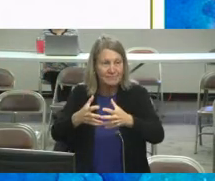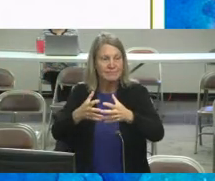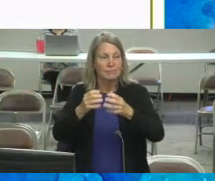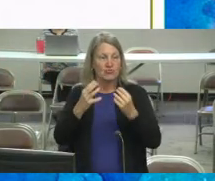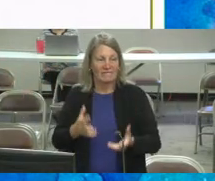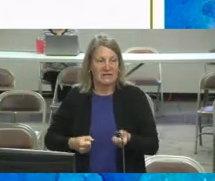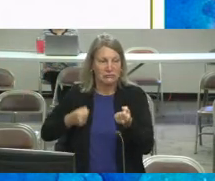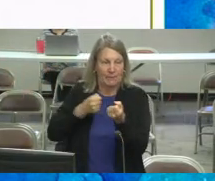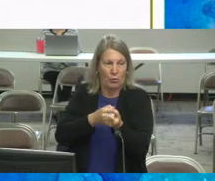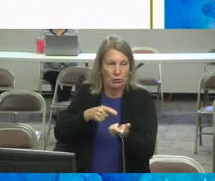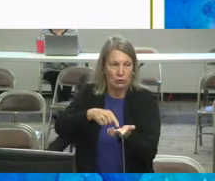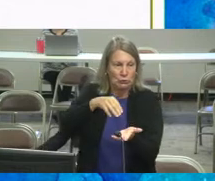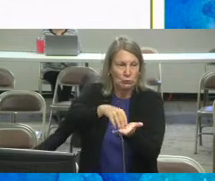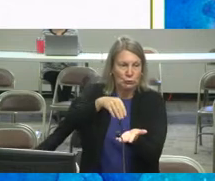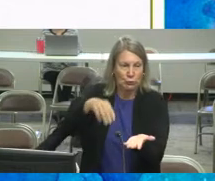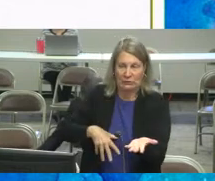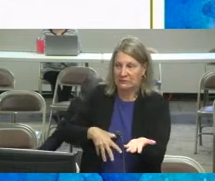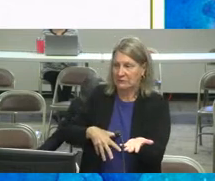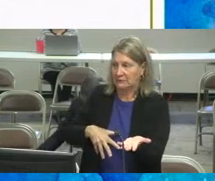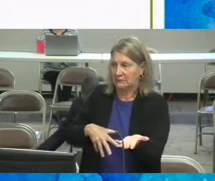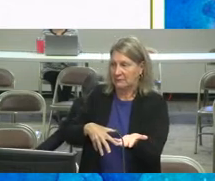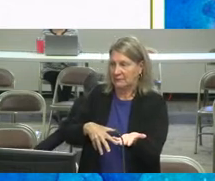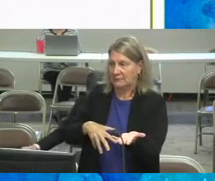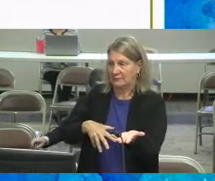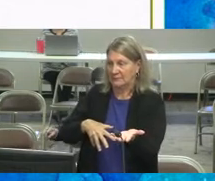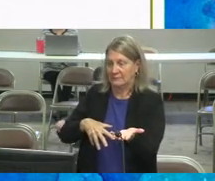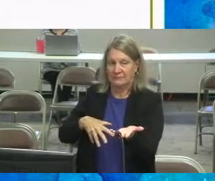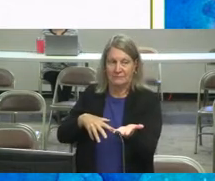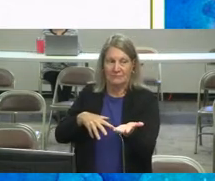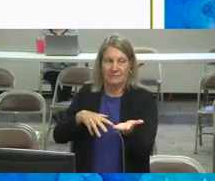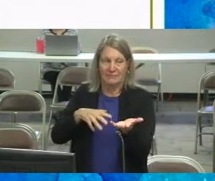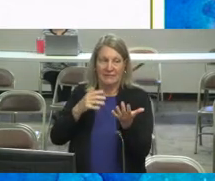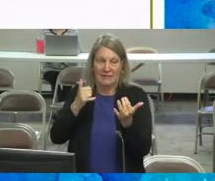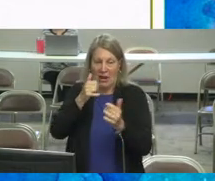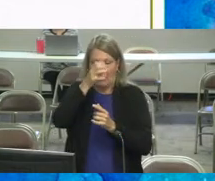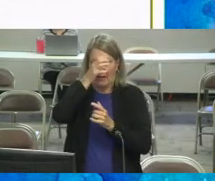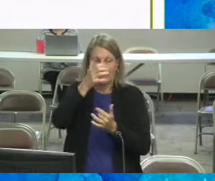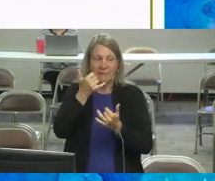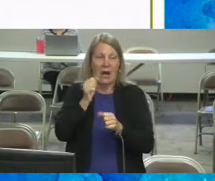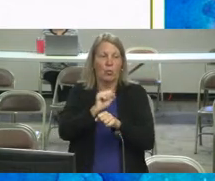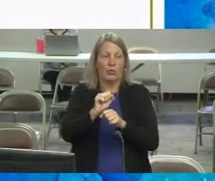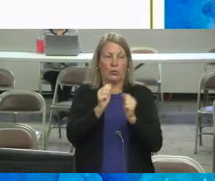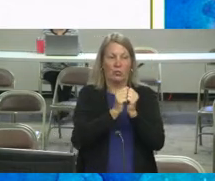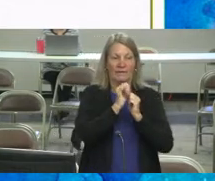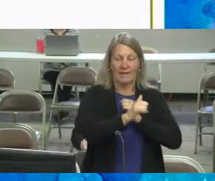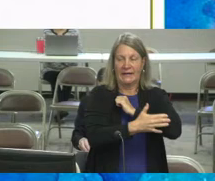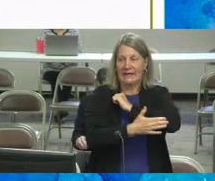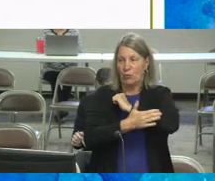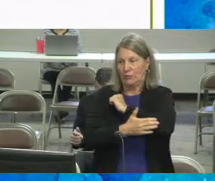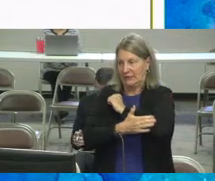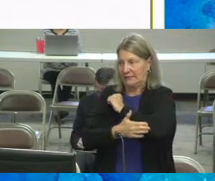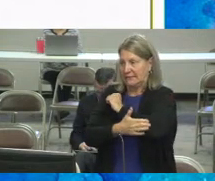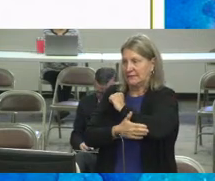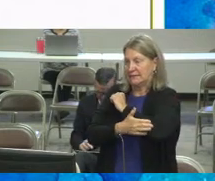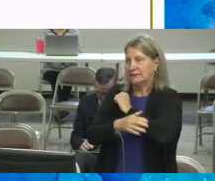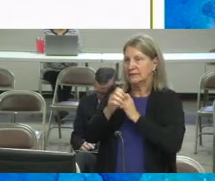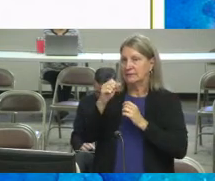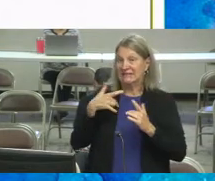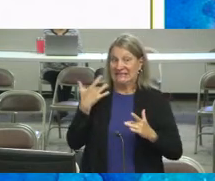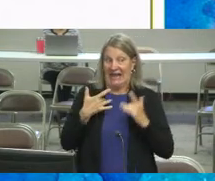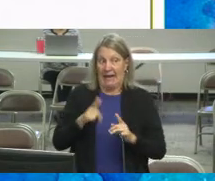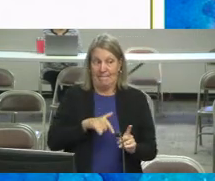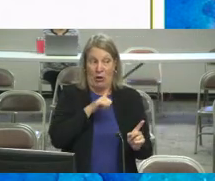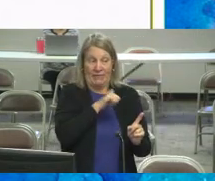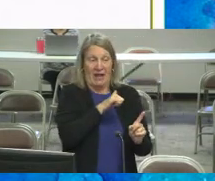delivery if there was a center-based program in one building with the teacher supporting all the students from the district so we're working with